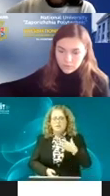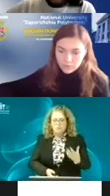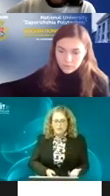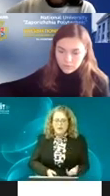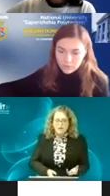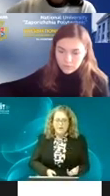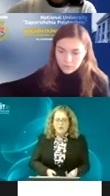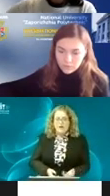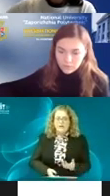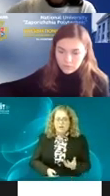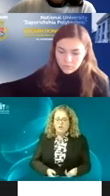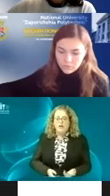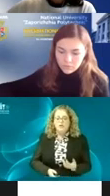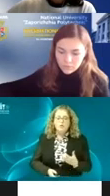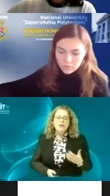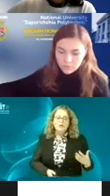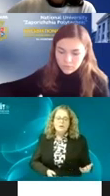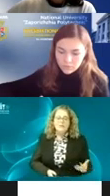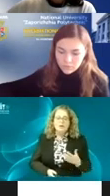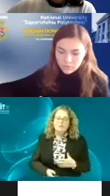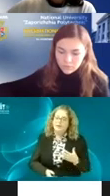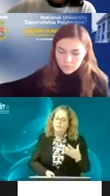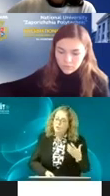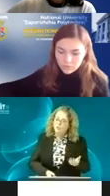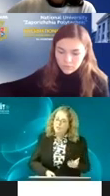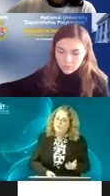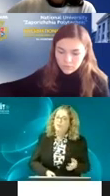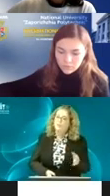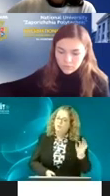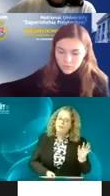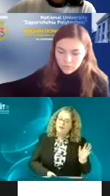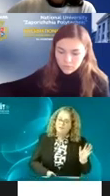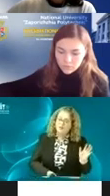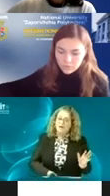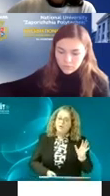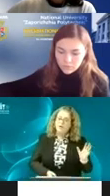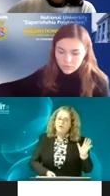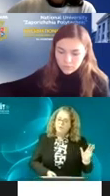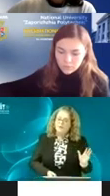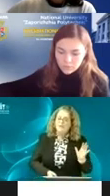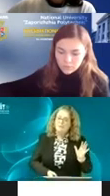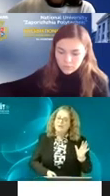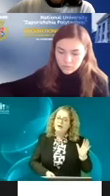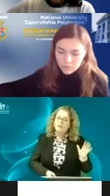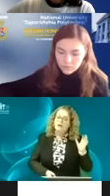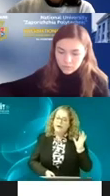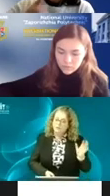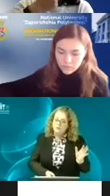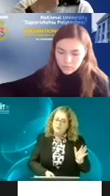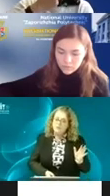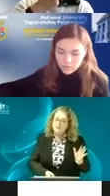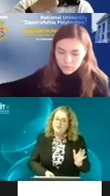So that was another game changer. And Google Duplex, I don't have time to show you the video, but look it after. Google Duplex coming out